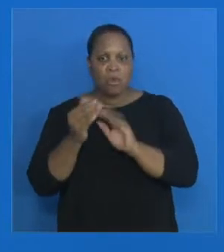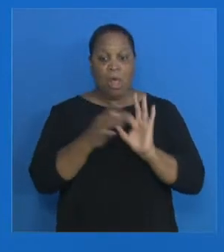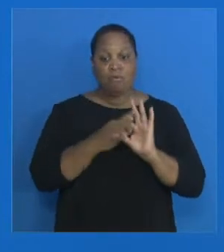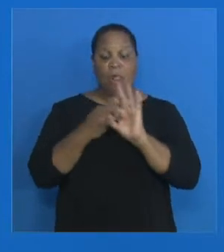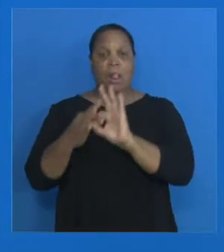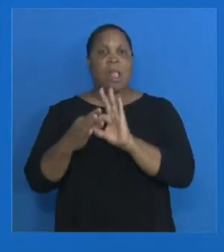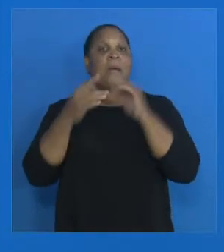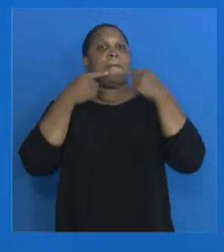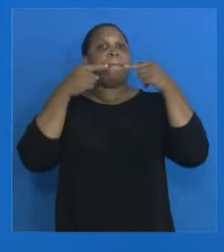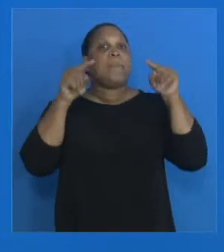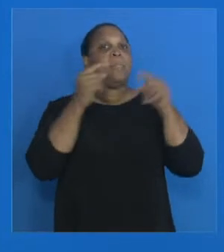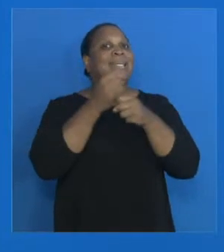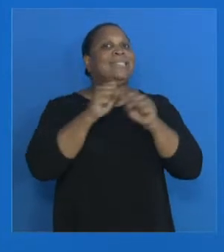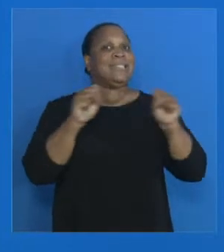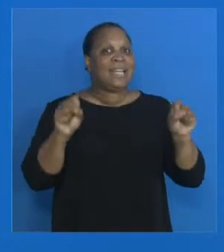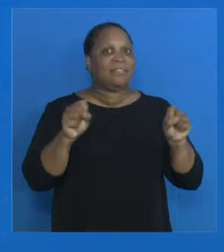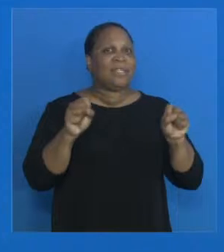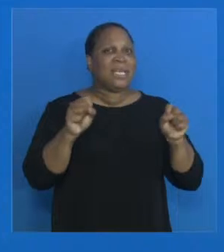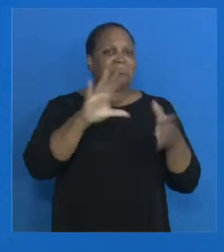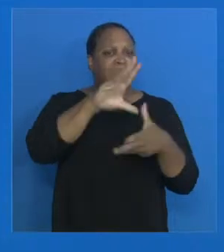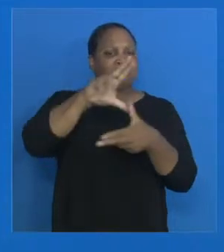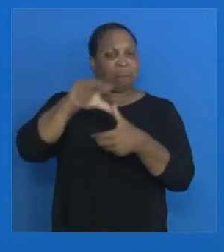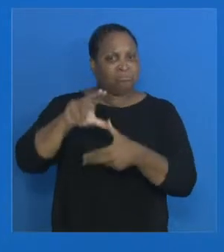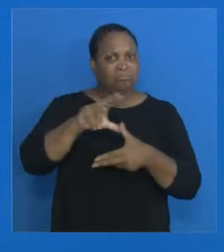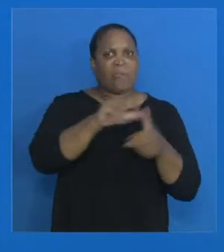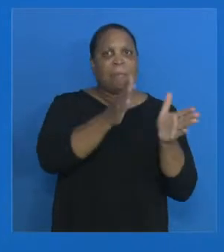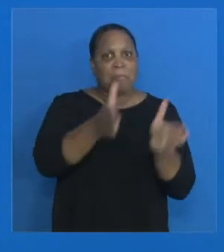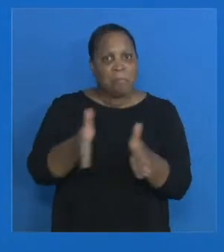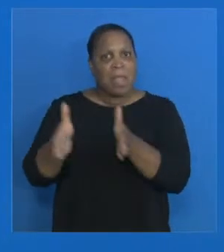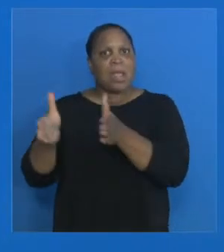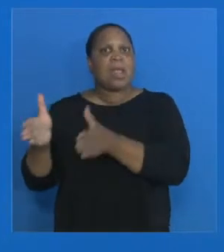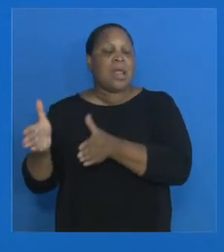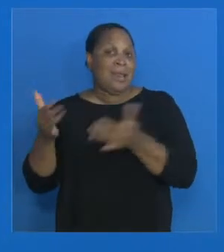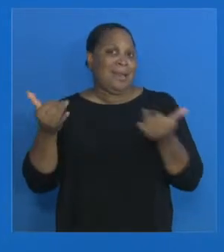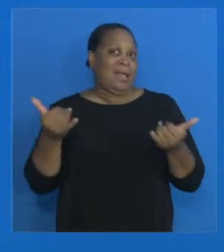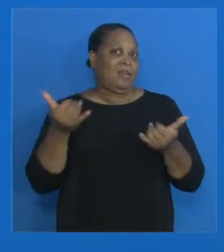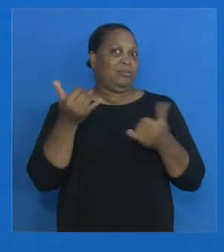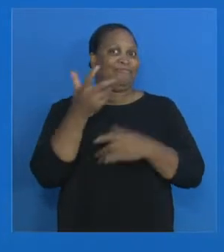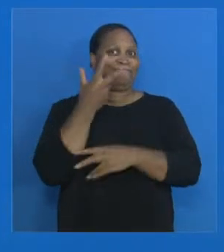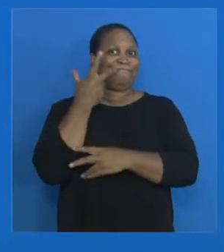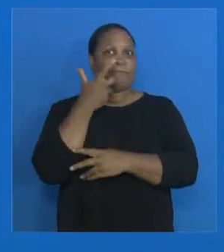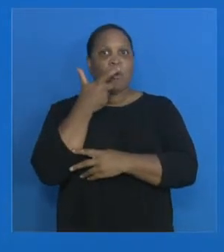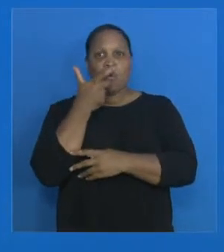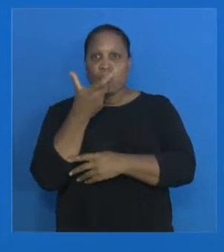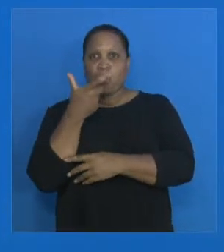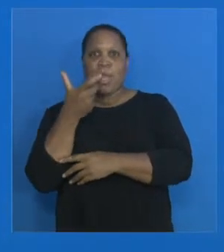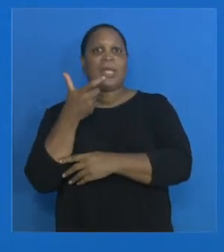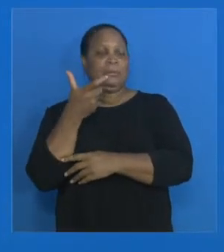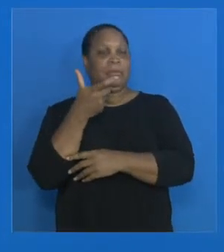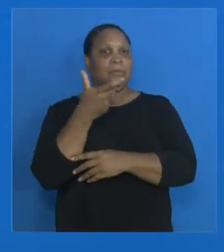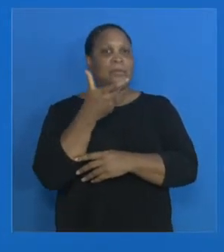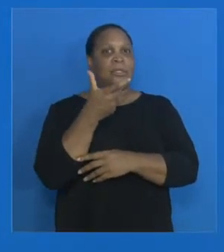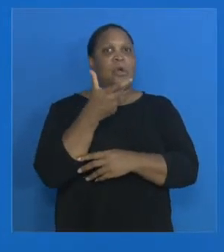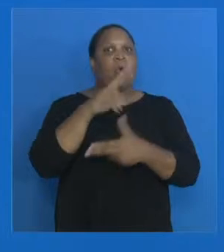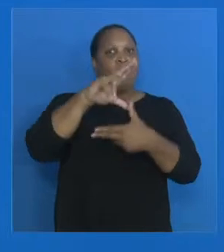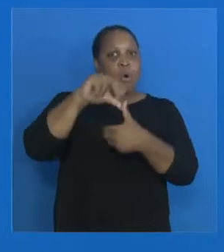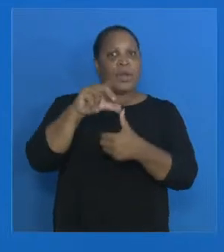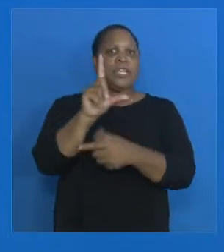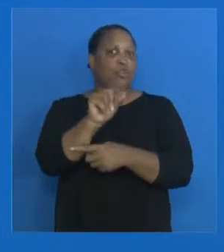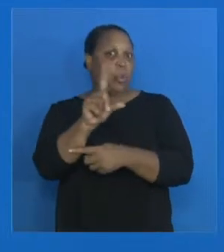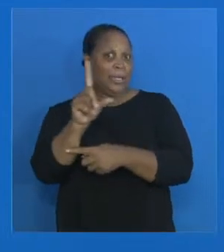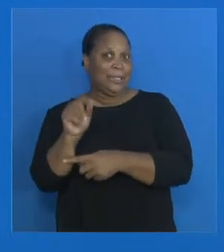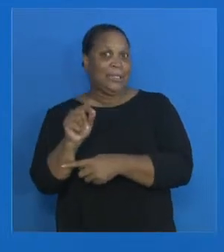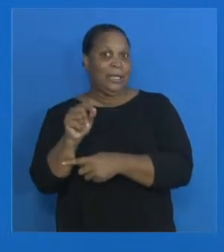public safety and storm preparedness. As we've all seen, the 2020 hurricane season has